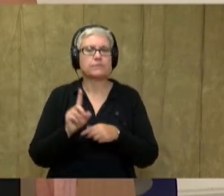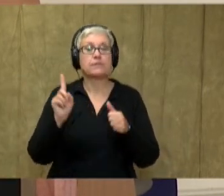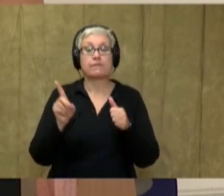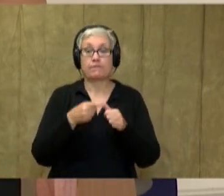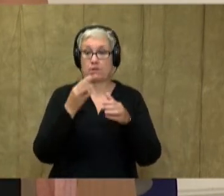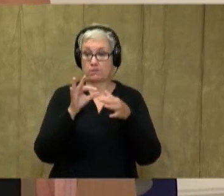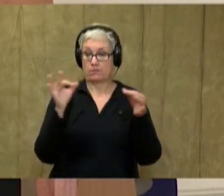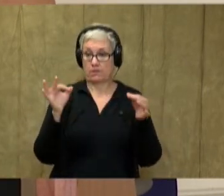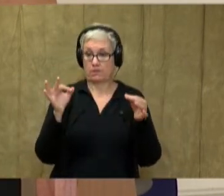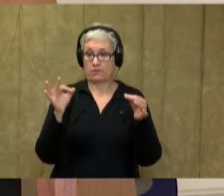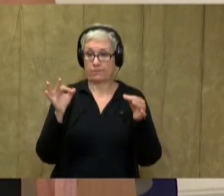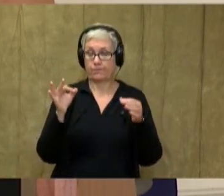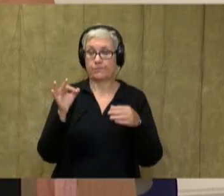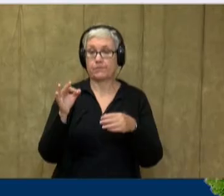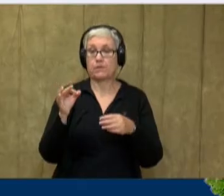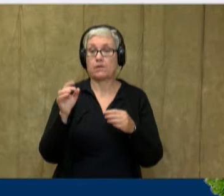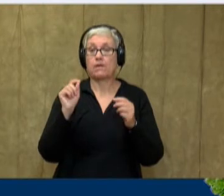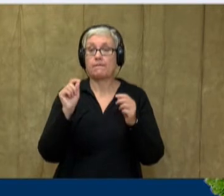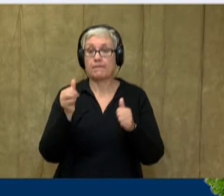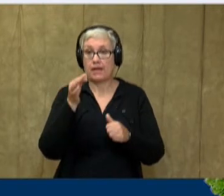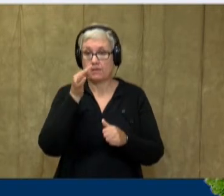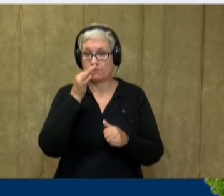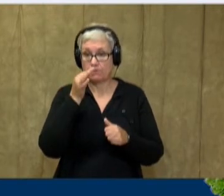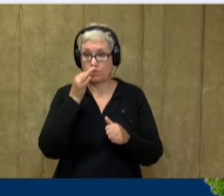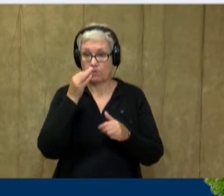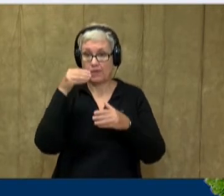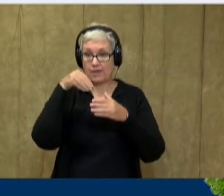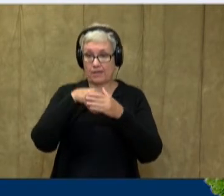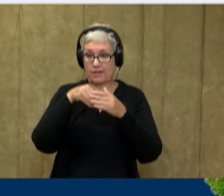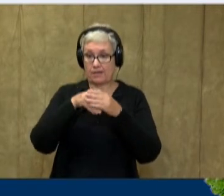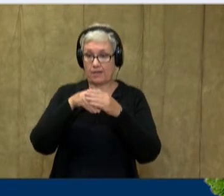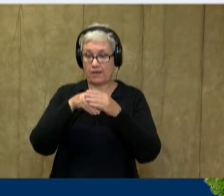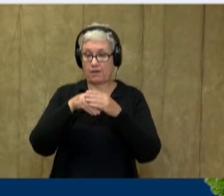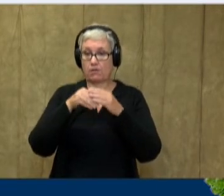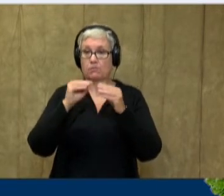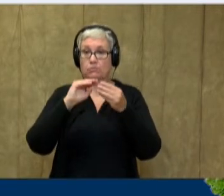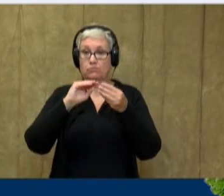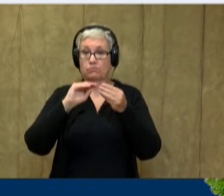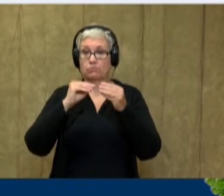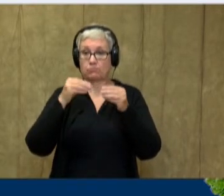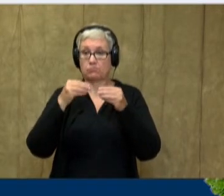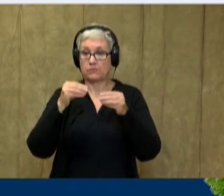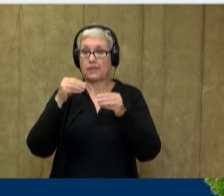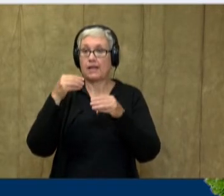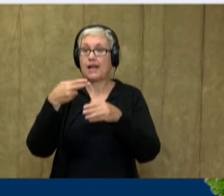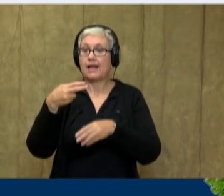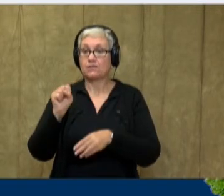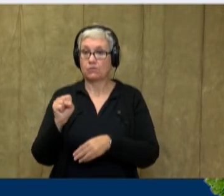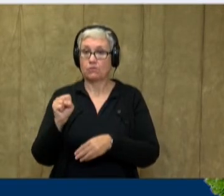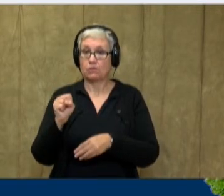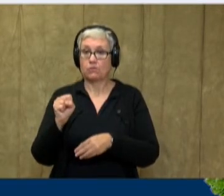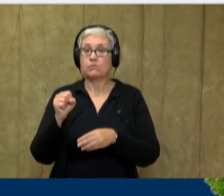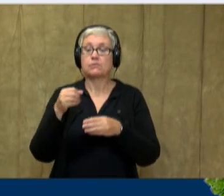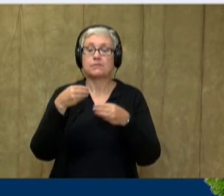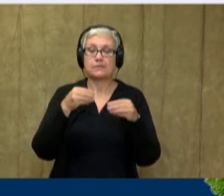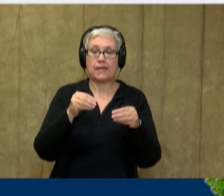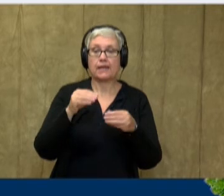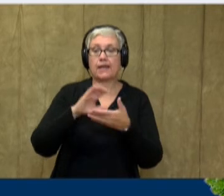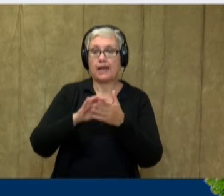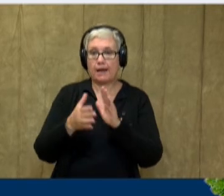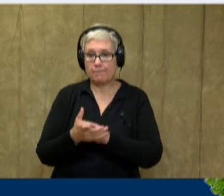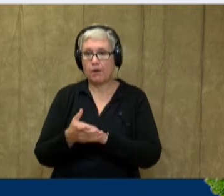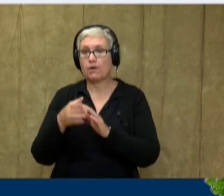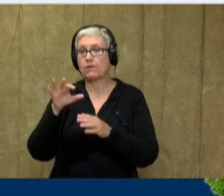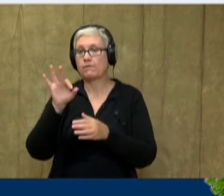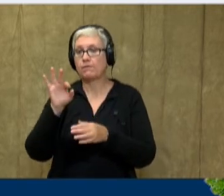was, fast food franchises are installing outlets in some high schools selling hamburgers, fried chicken, tacos, fries, and